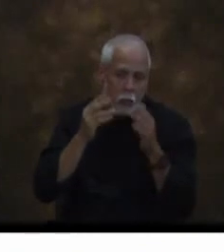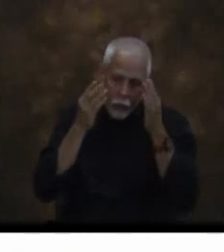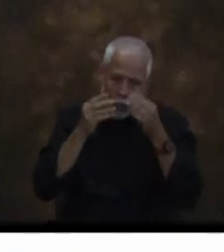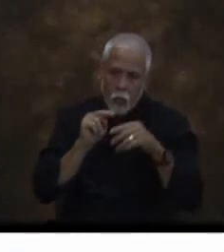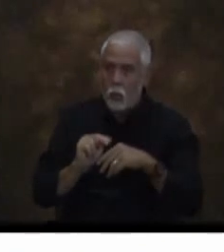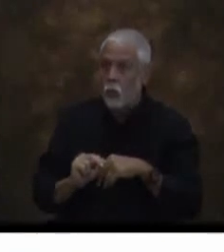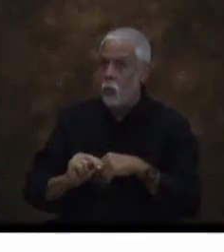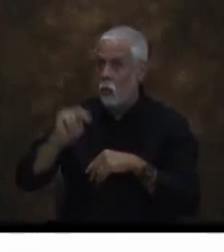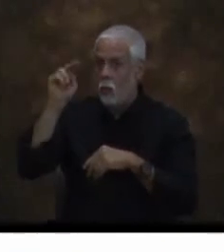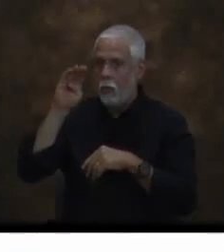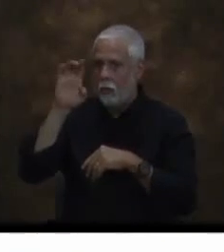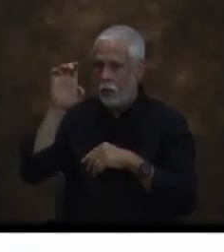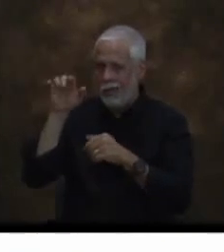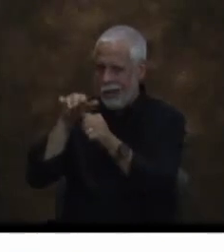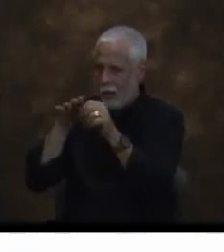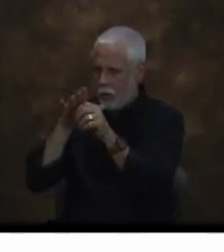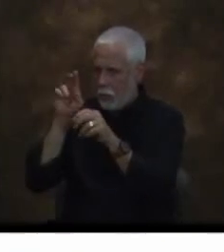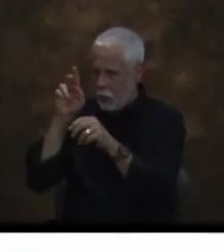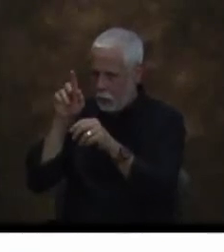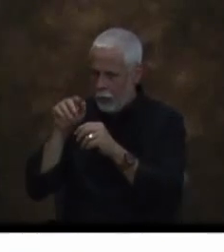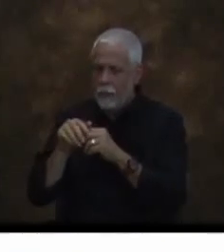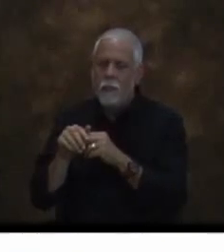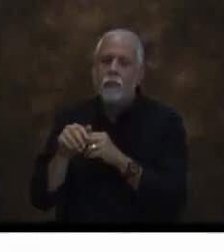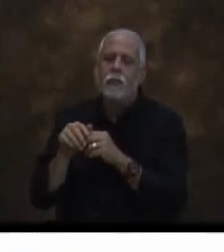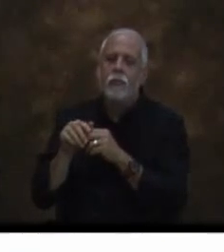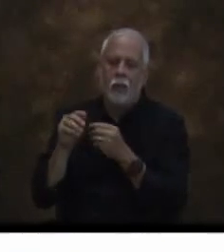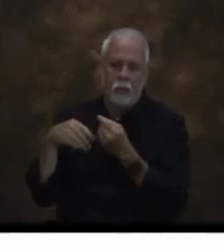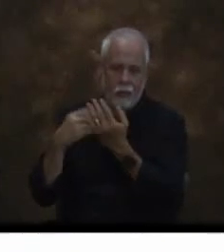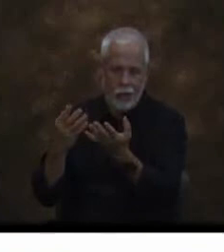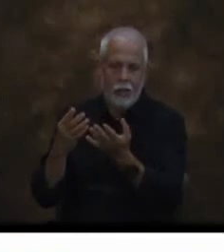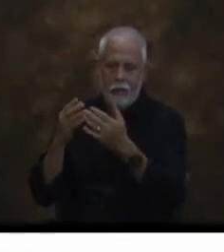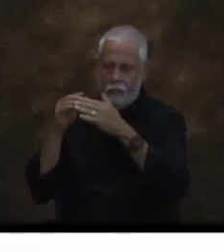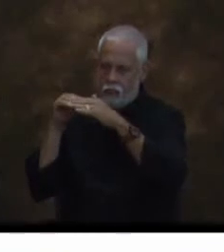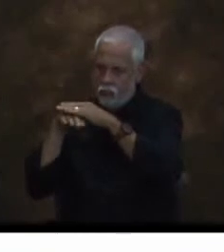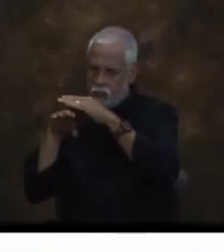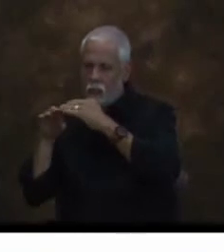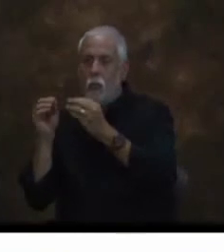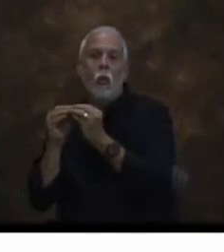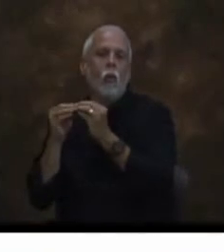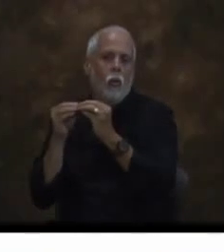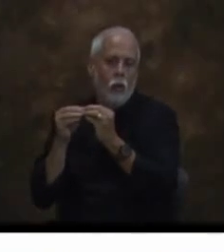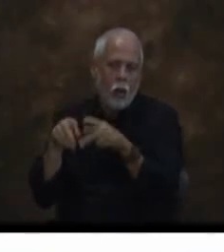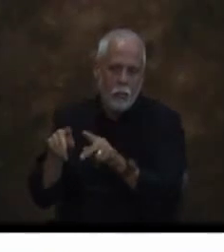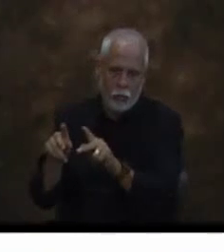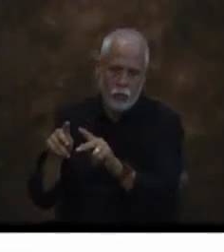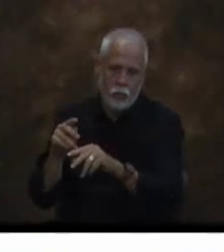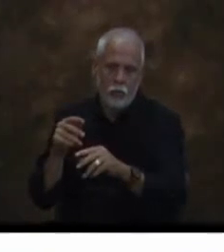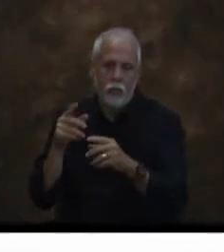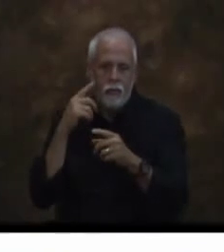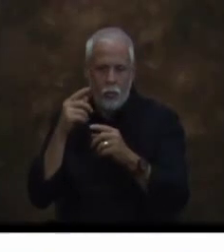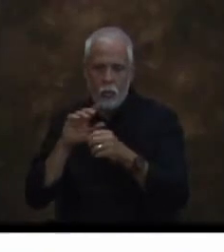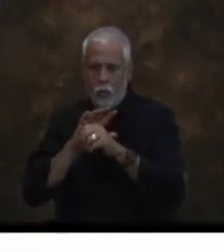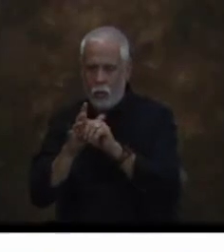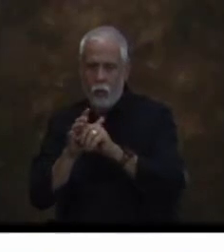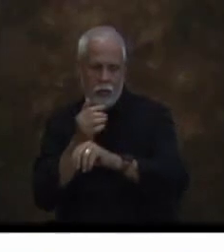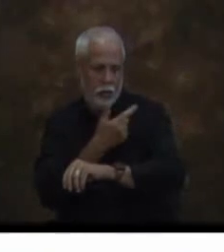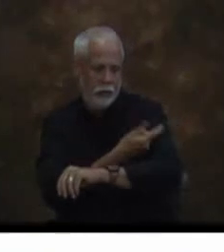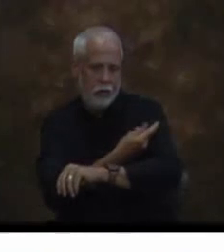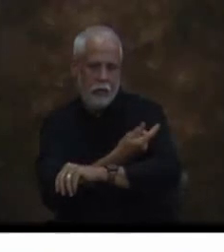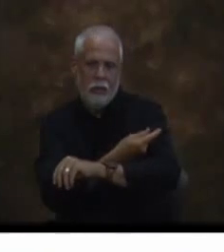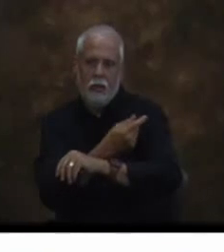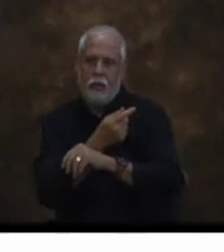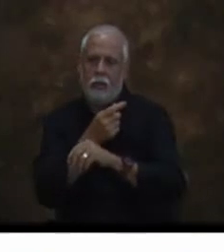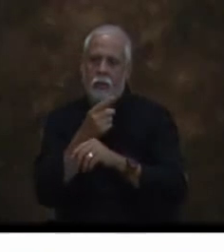to the North Buncombe area as well to provide some additional access to vaccine for